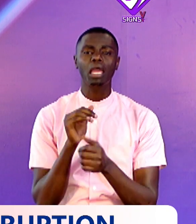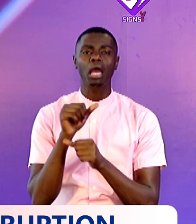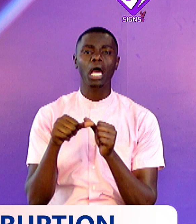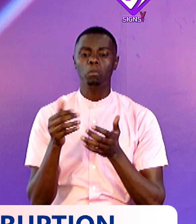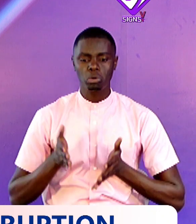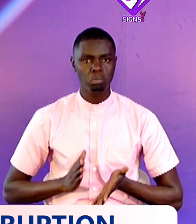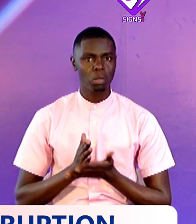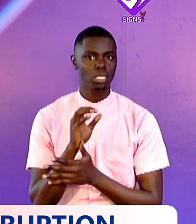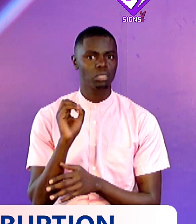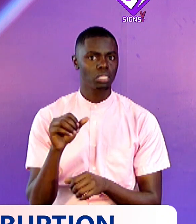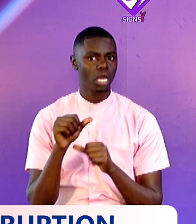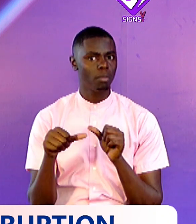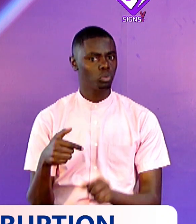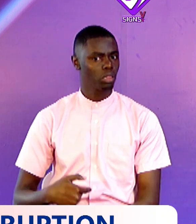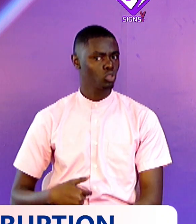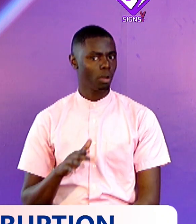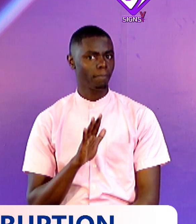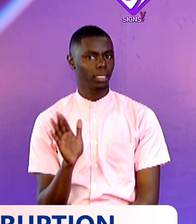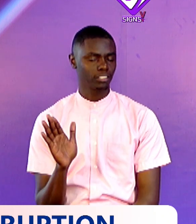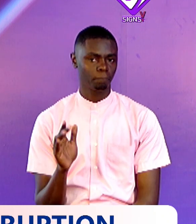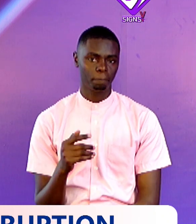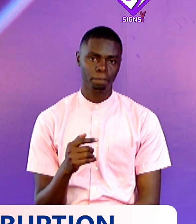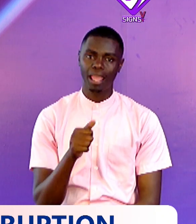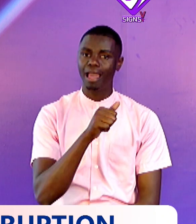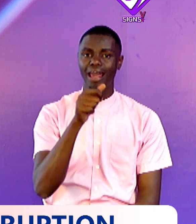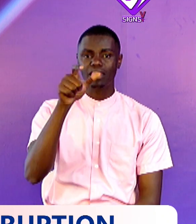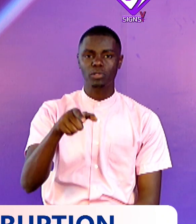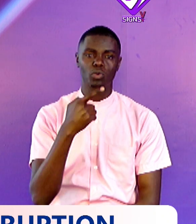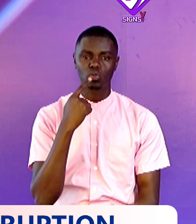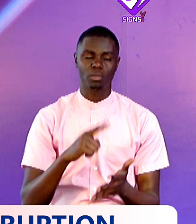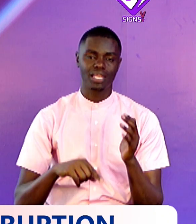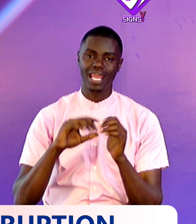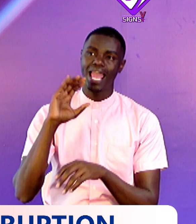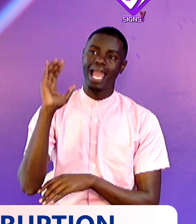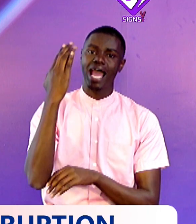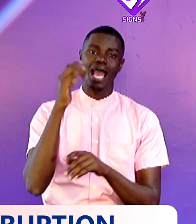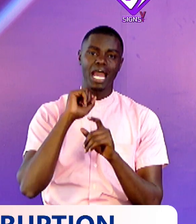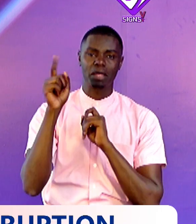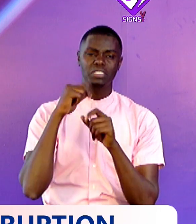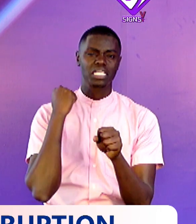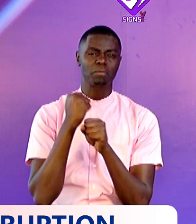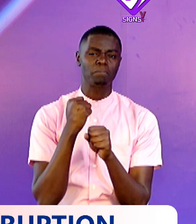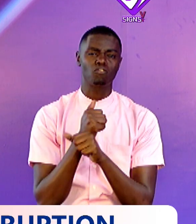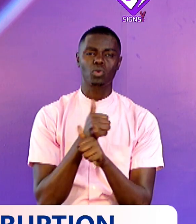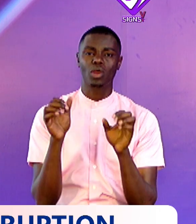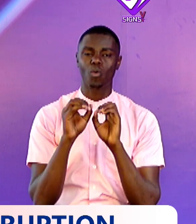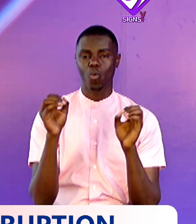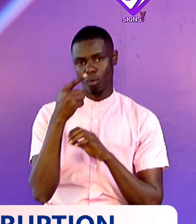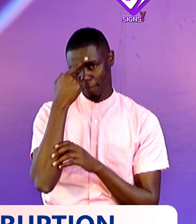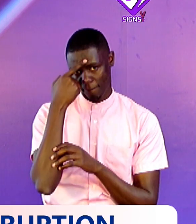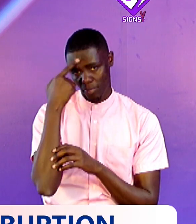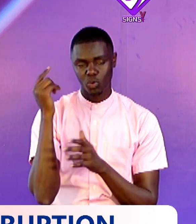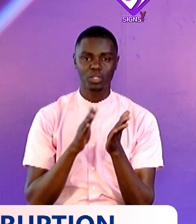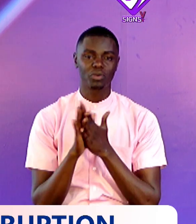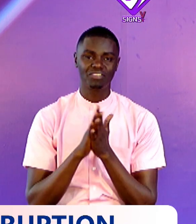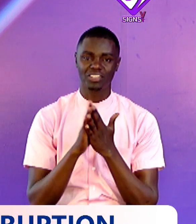telling careless. One person was telling me yesterday that Harambee Stars has not been performing well because of the